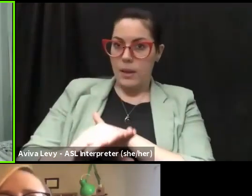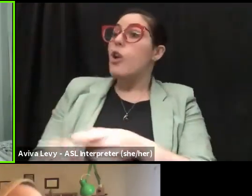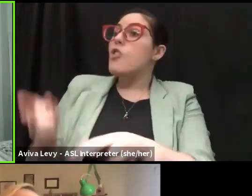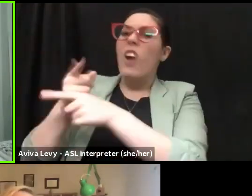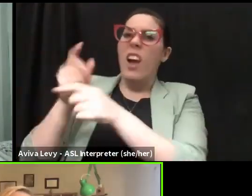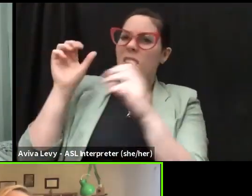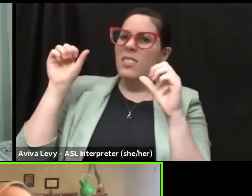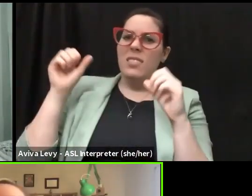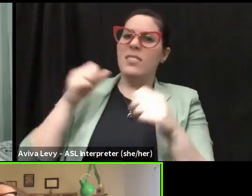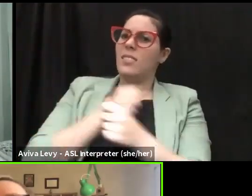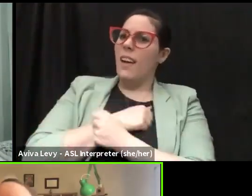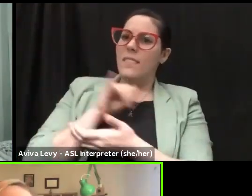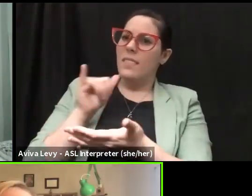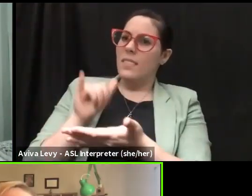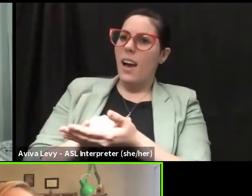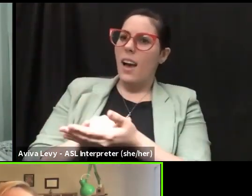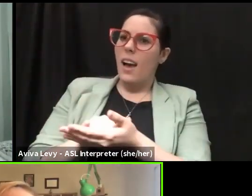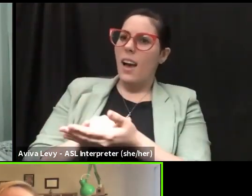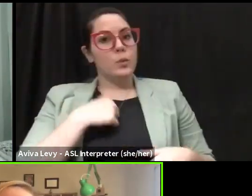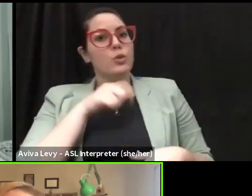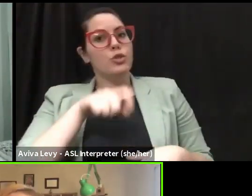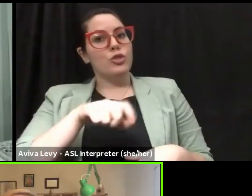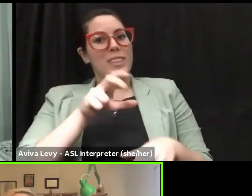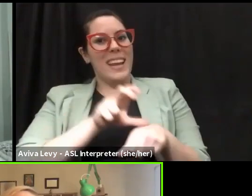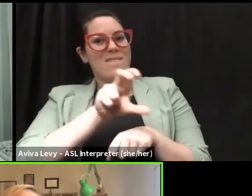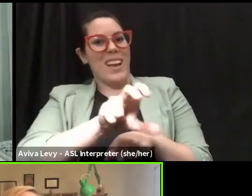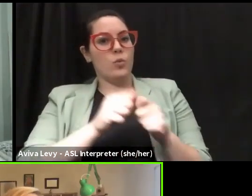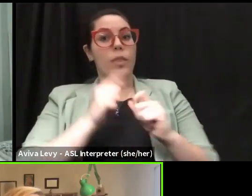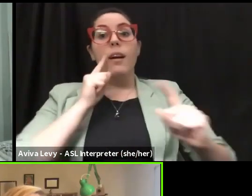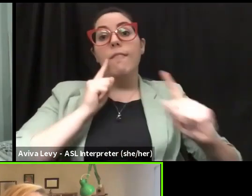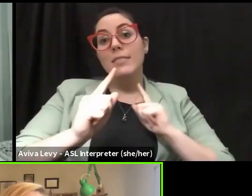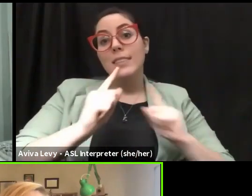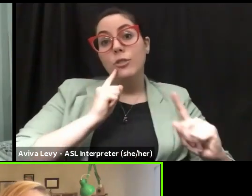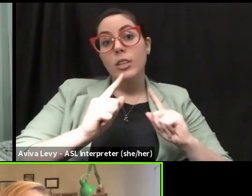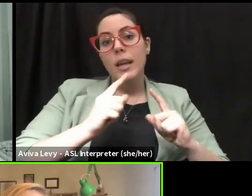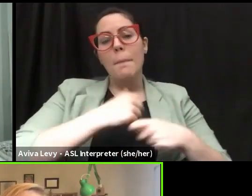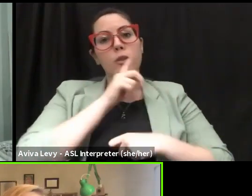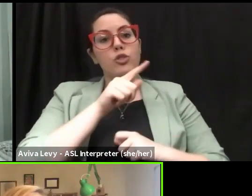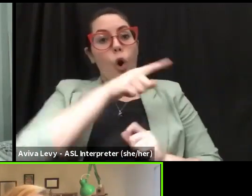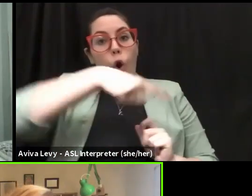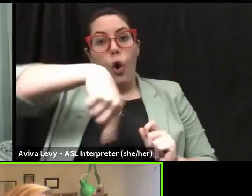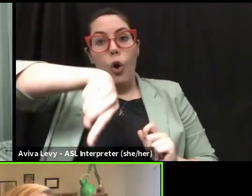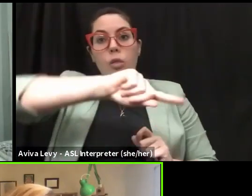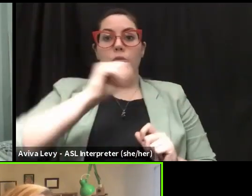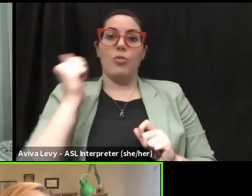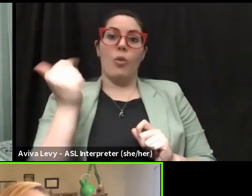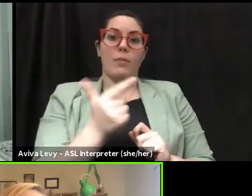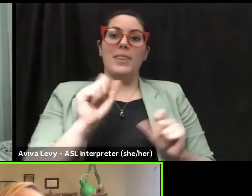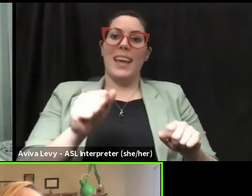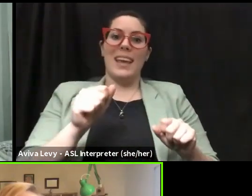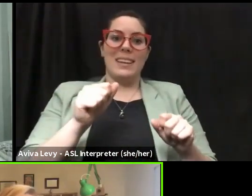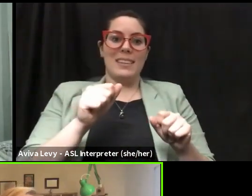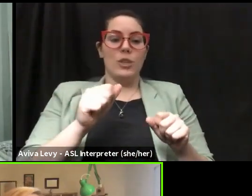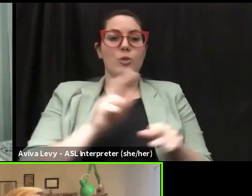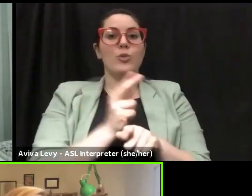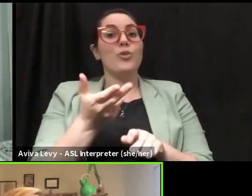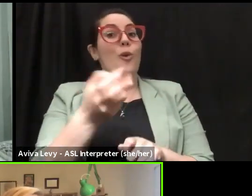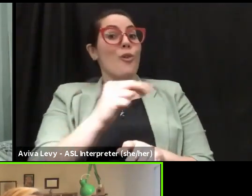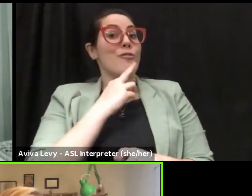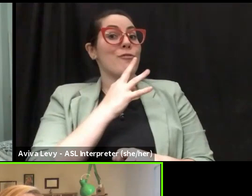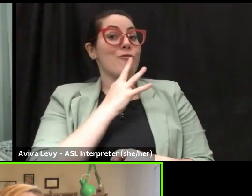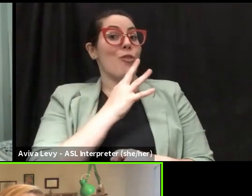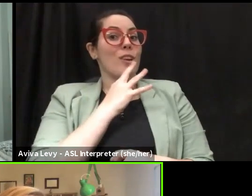invest in a conversation and let people activate their voices. And I always suggest putting ask for what you